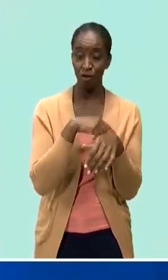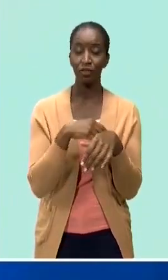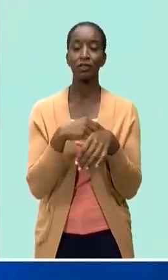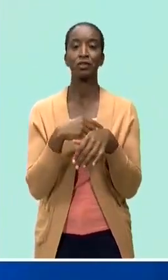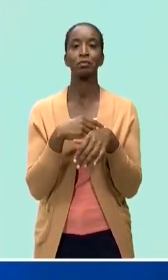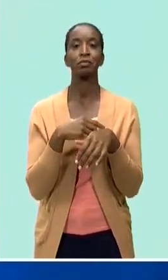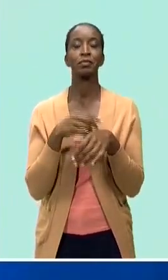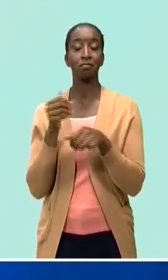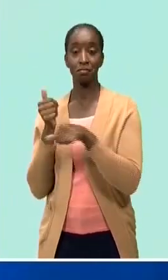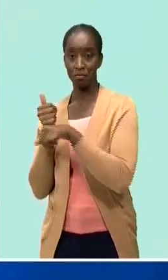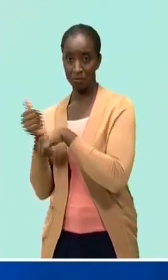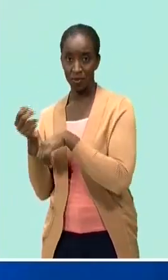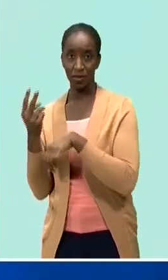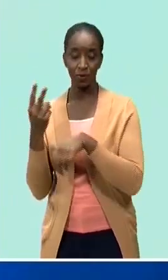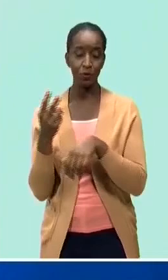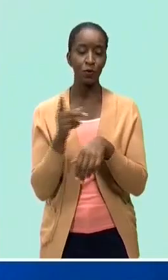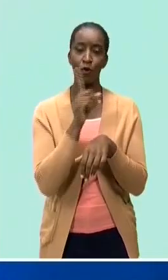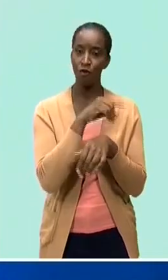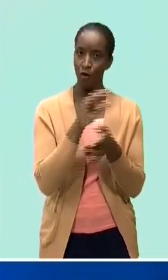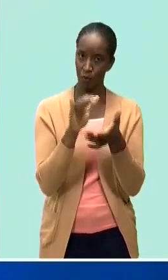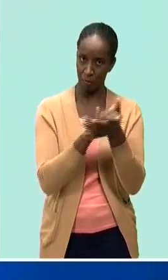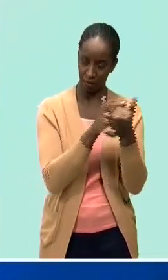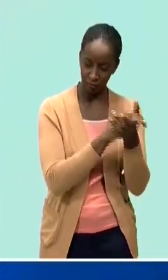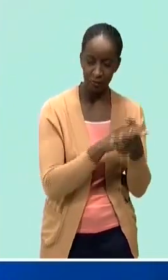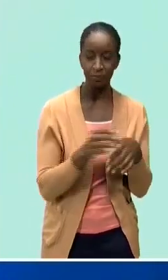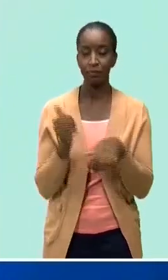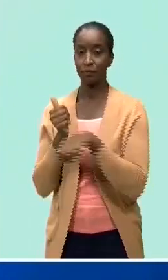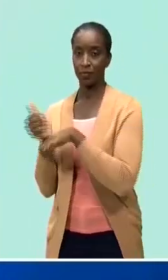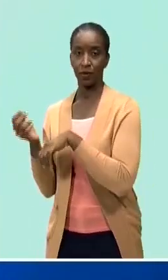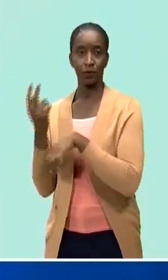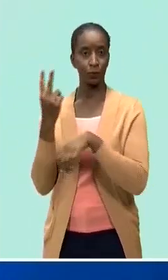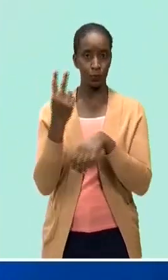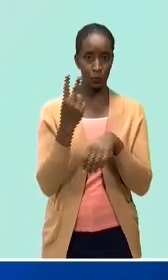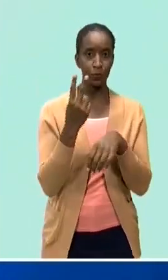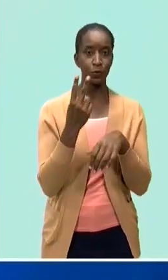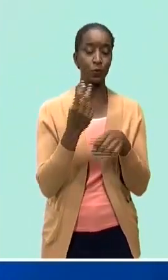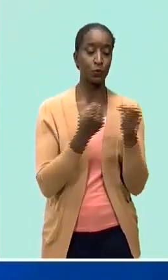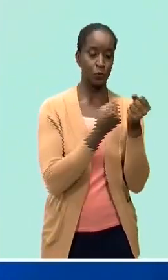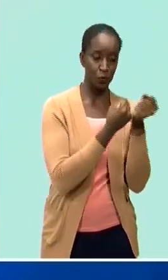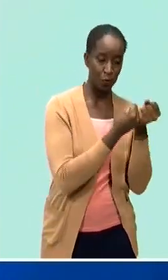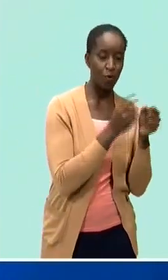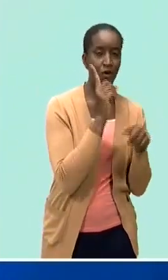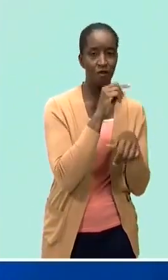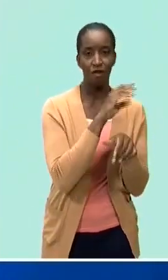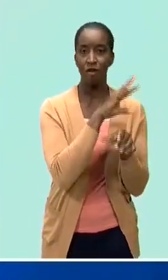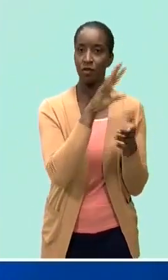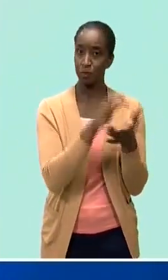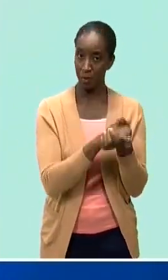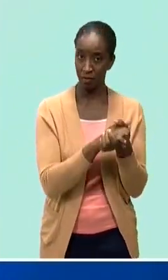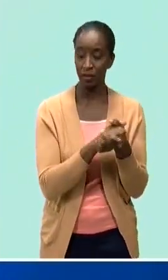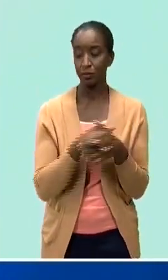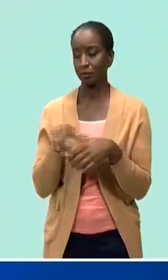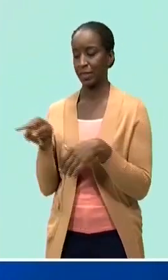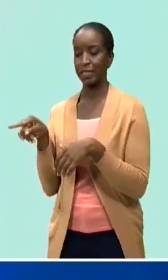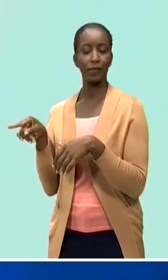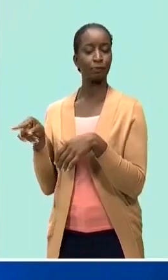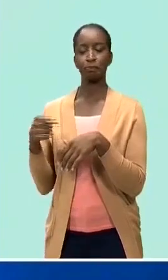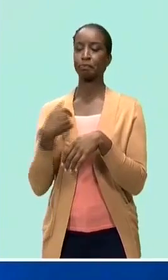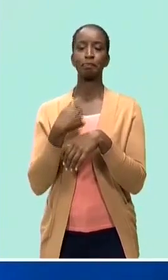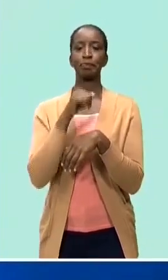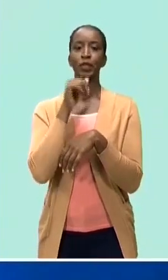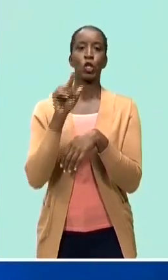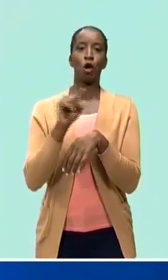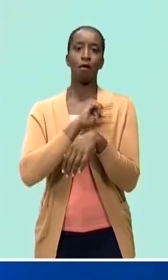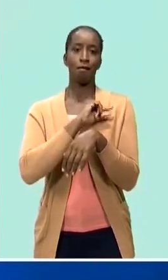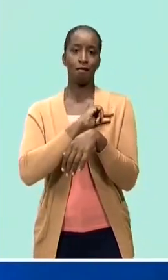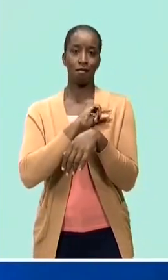abetment to commit fraudulent marriage, and 2 counts of conspiracy to commit a fraudulent marriage. Smith pleaded not guilty to all 12 charges